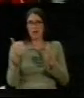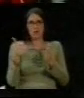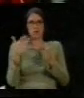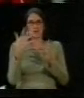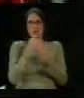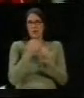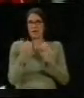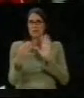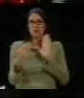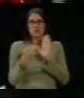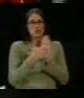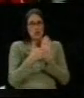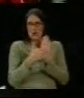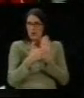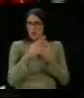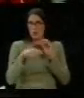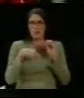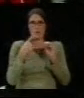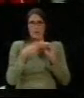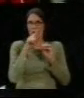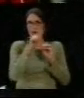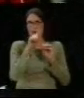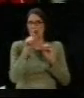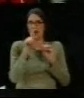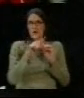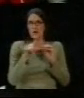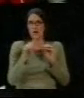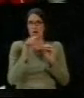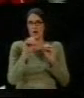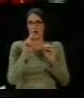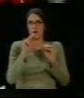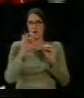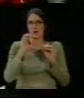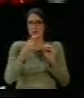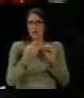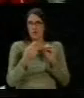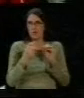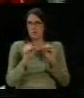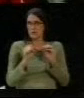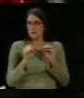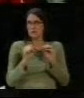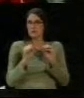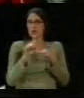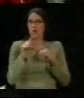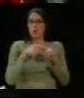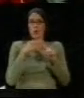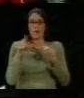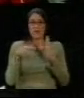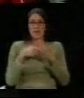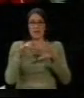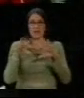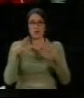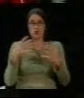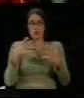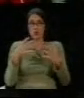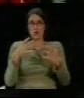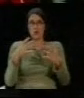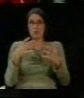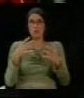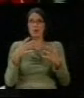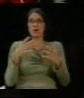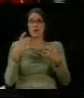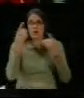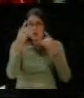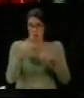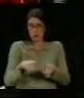sued about zonings. Once this body acts, the courts generally defer